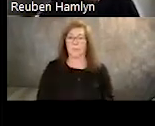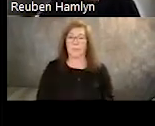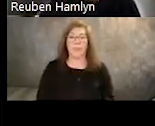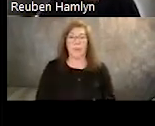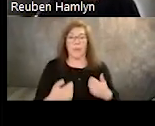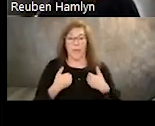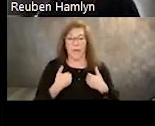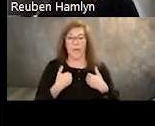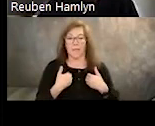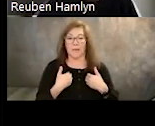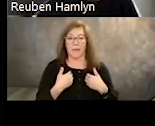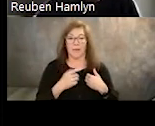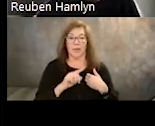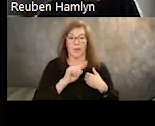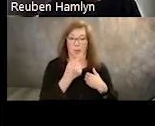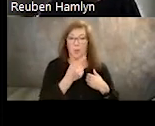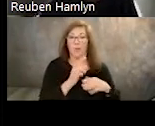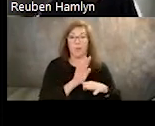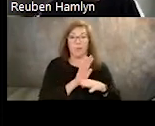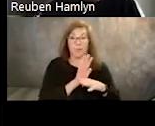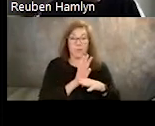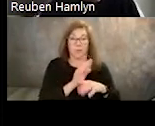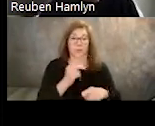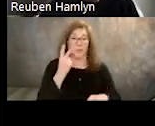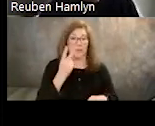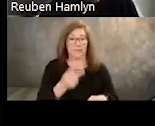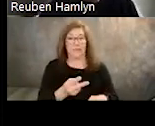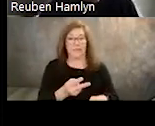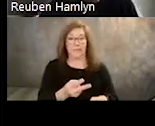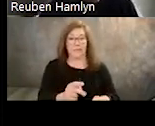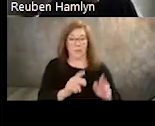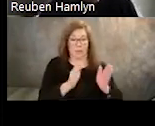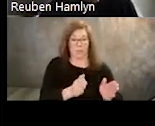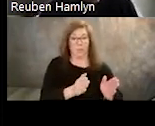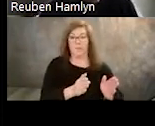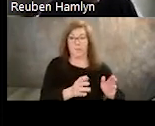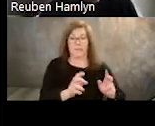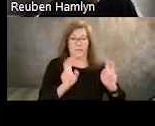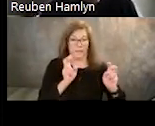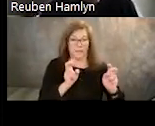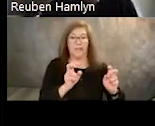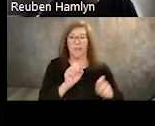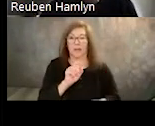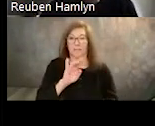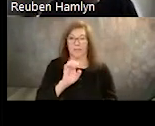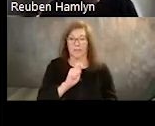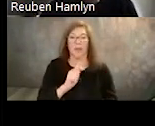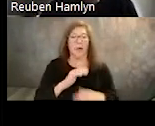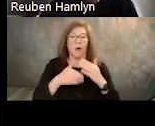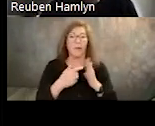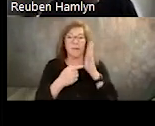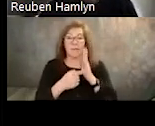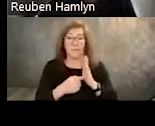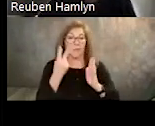we have the original footage where you can see the person who's the subject. And I should say that all the examples that you are seeing